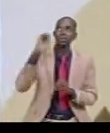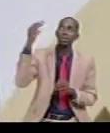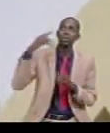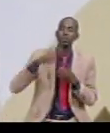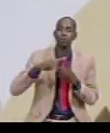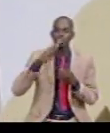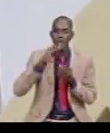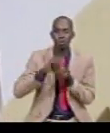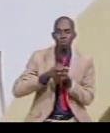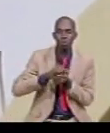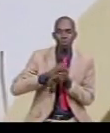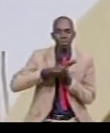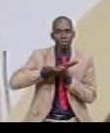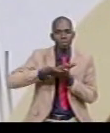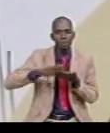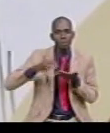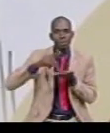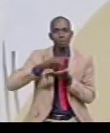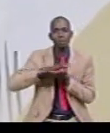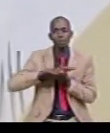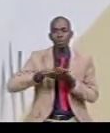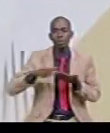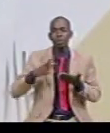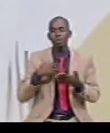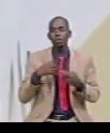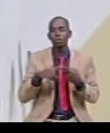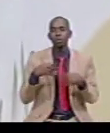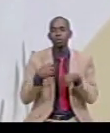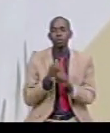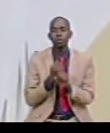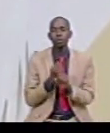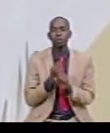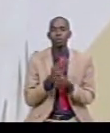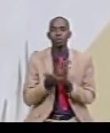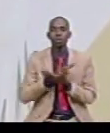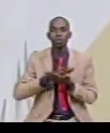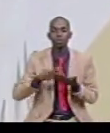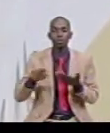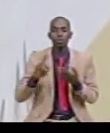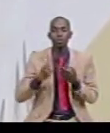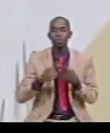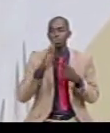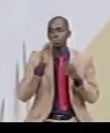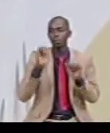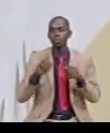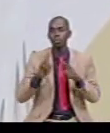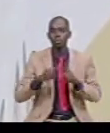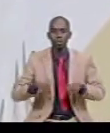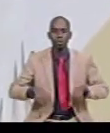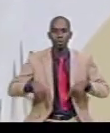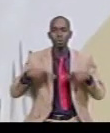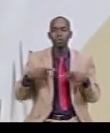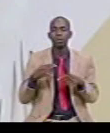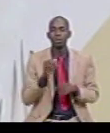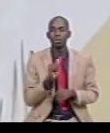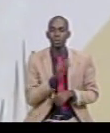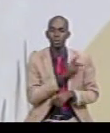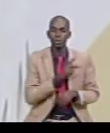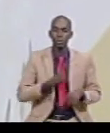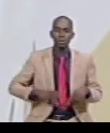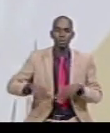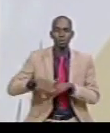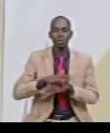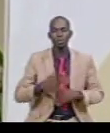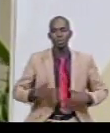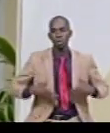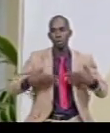to be purified, and to be made holy, to be able to live the kingdom life, the holy life,